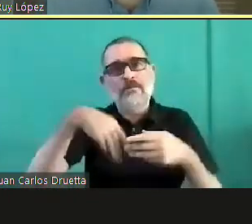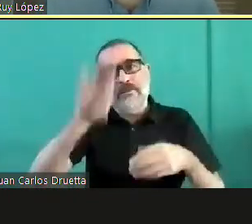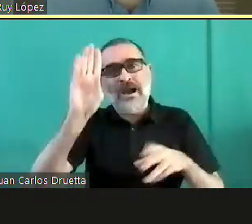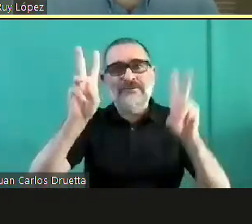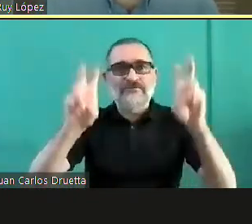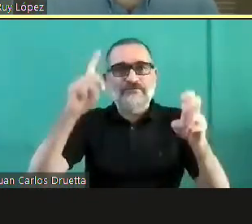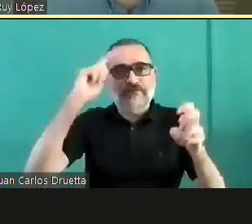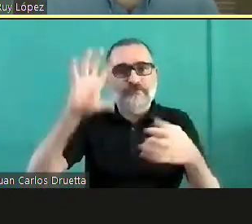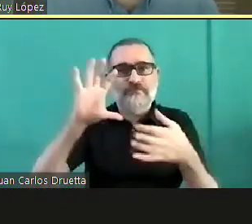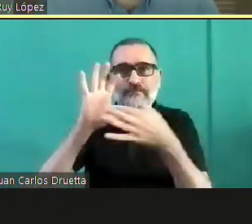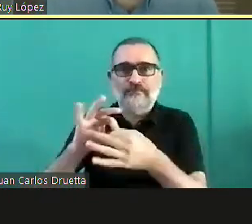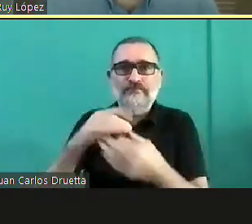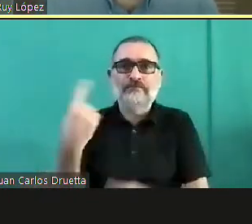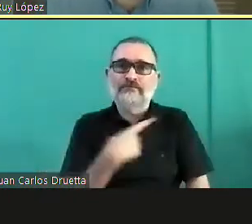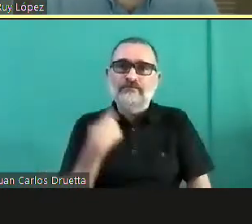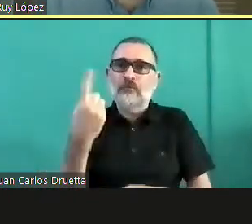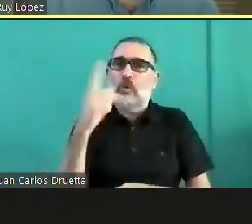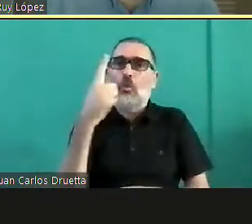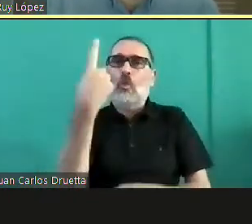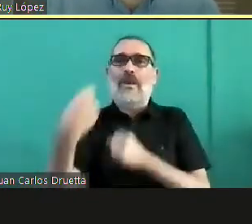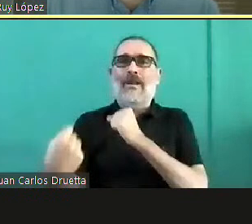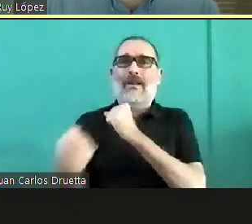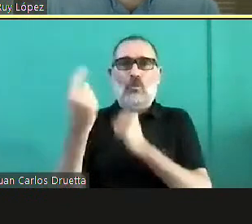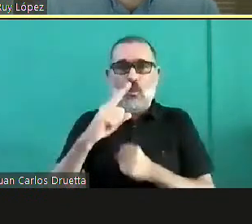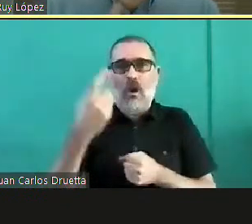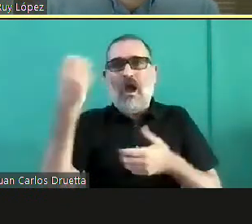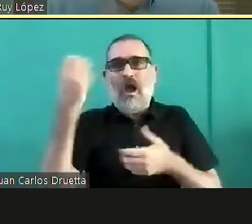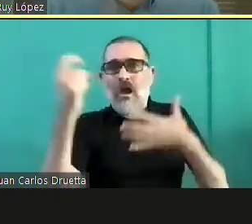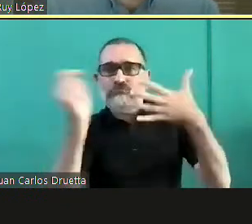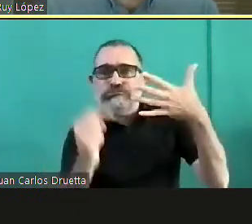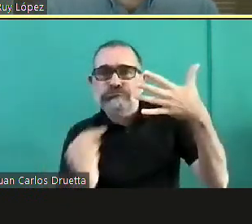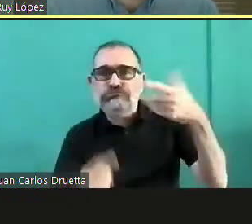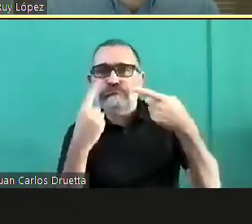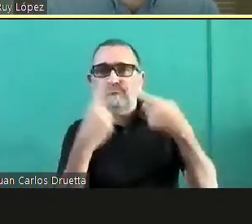to have a trans fat-free